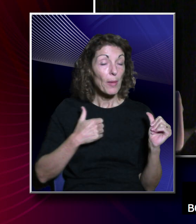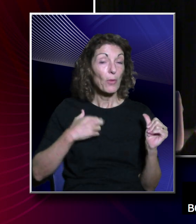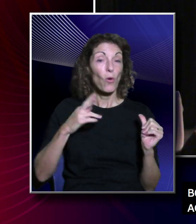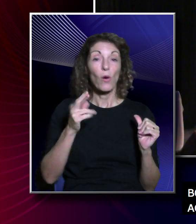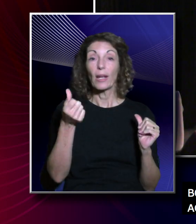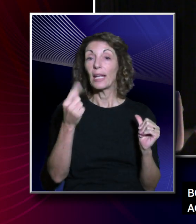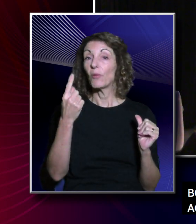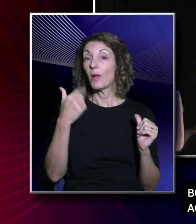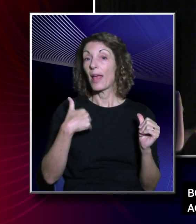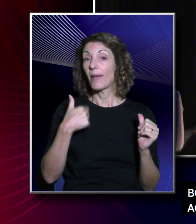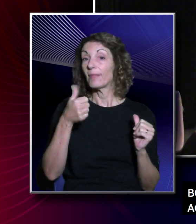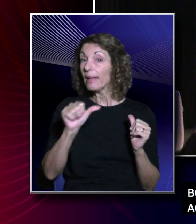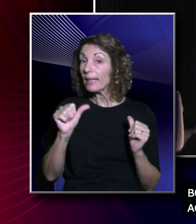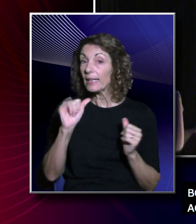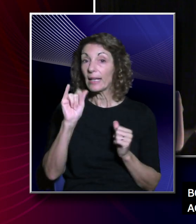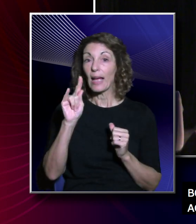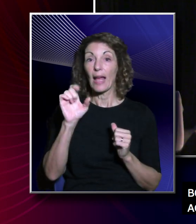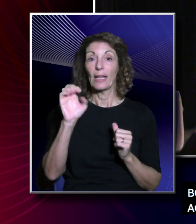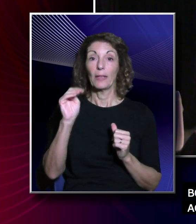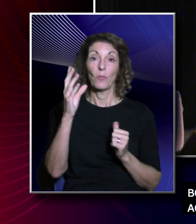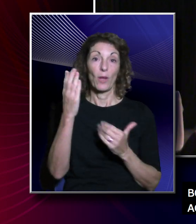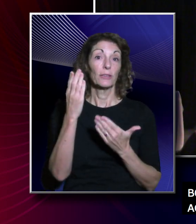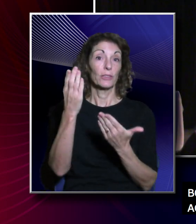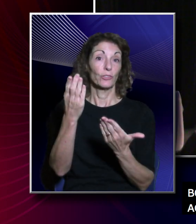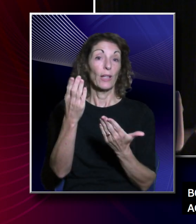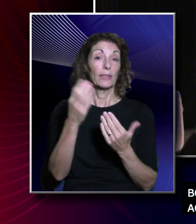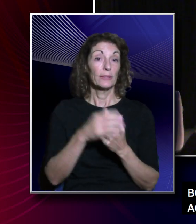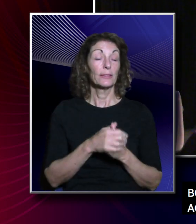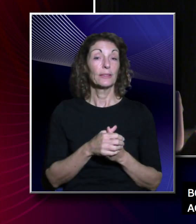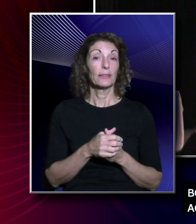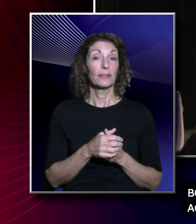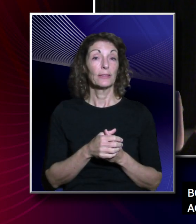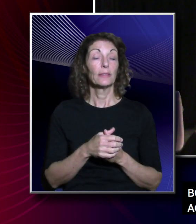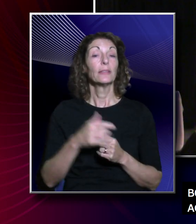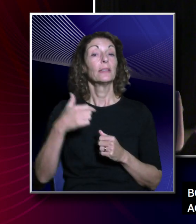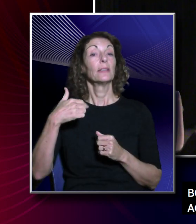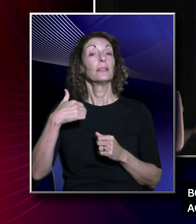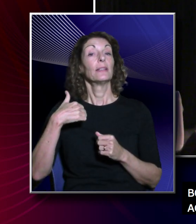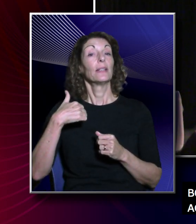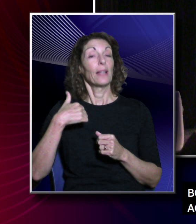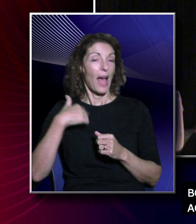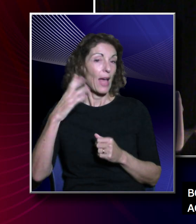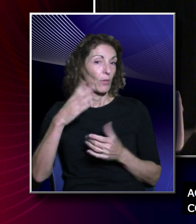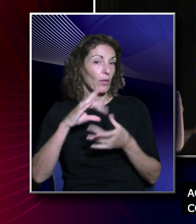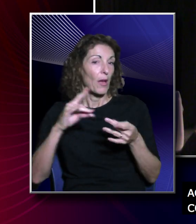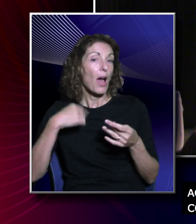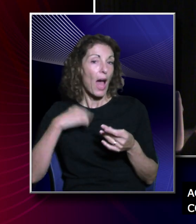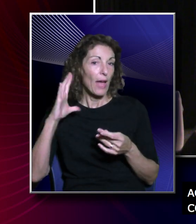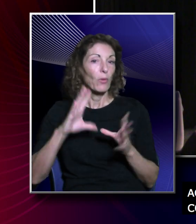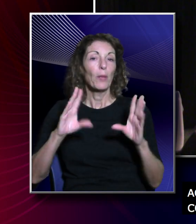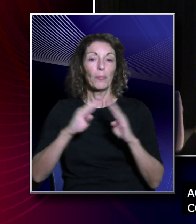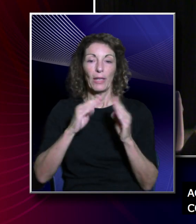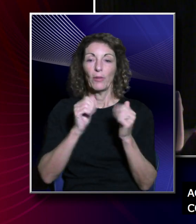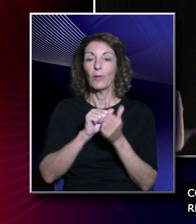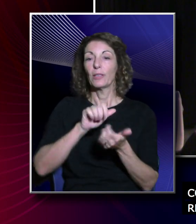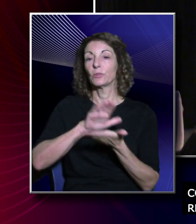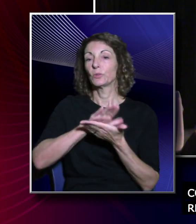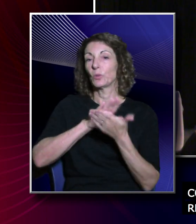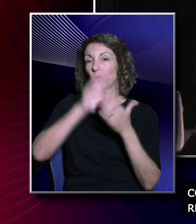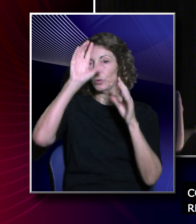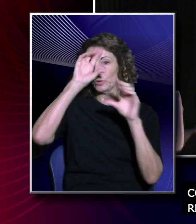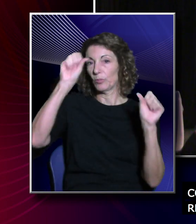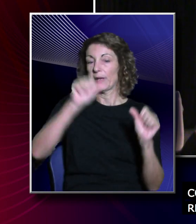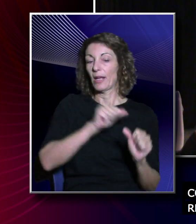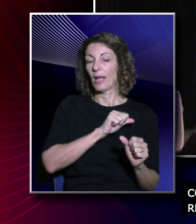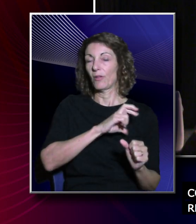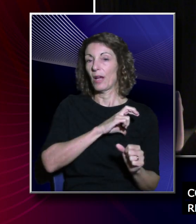like discussed? I'd make a comment. I'll be meeting with Superintendent Reichman, and we would expect to